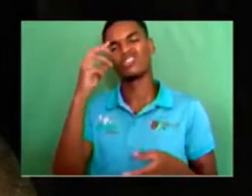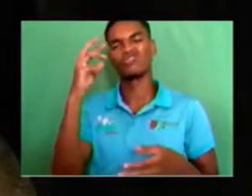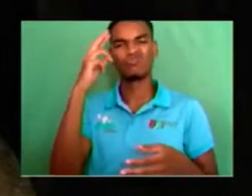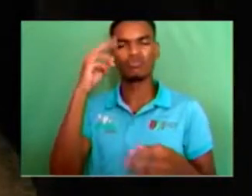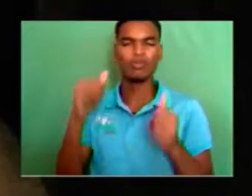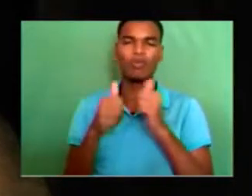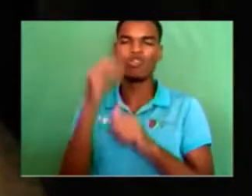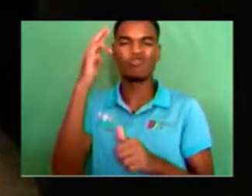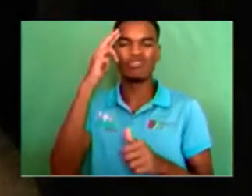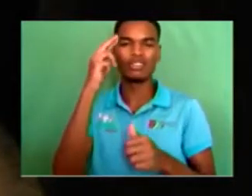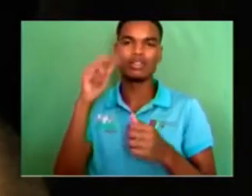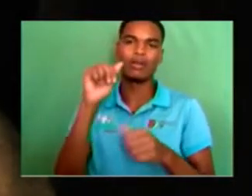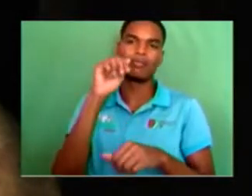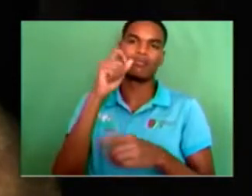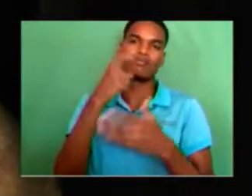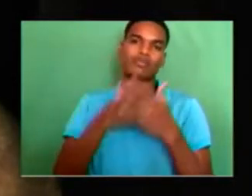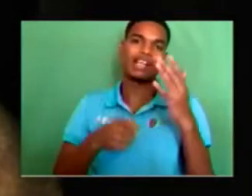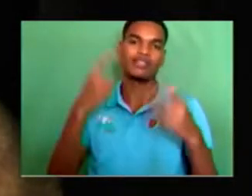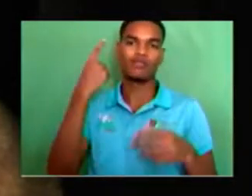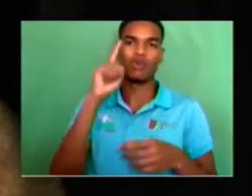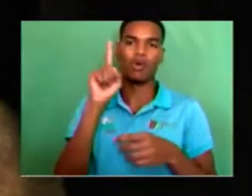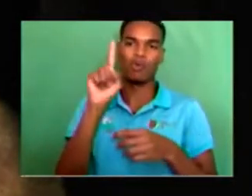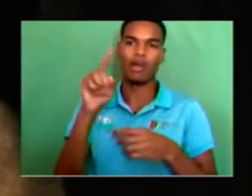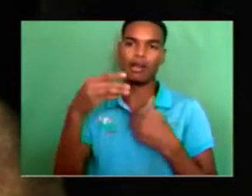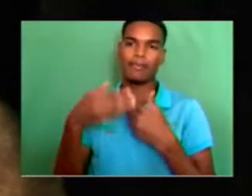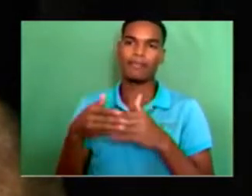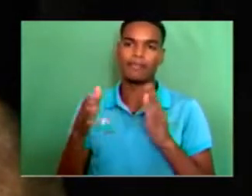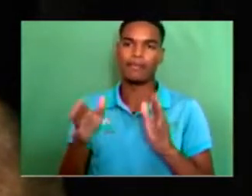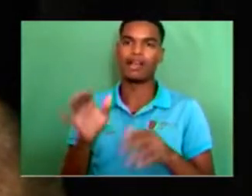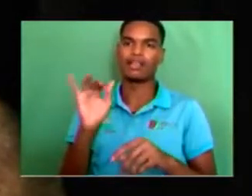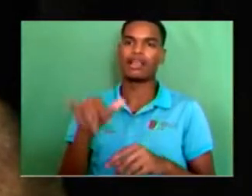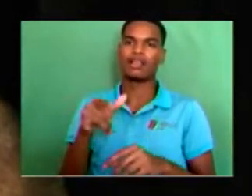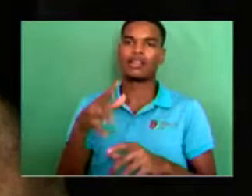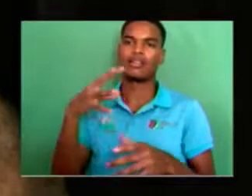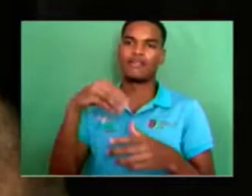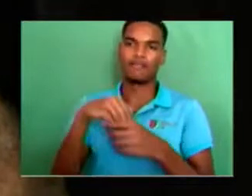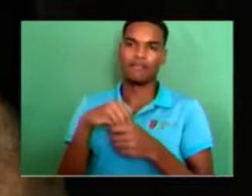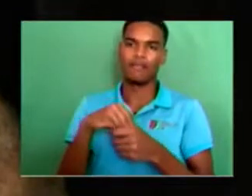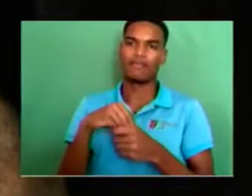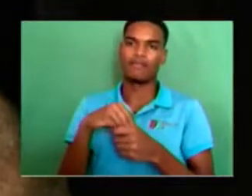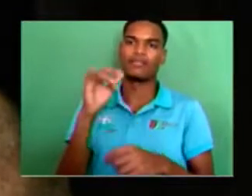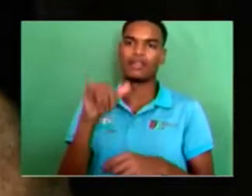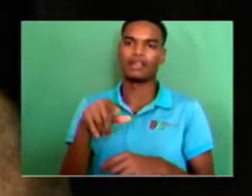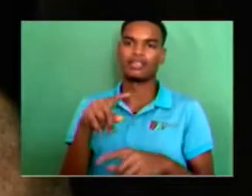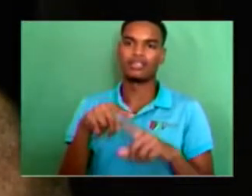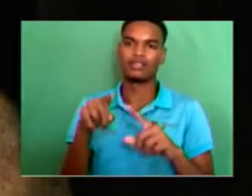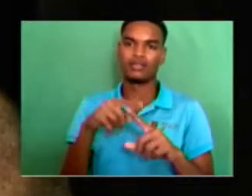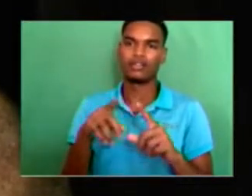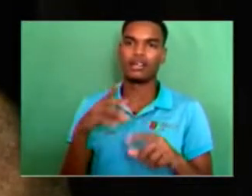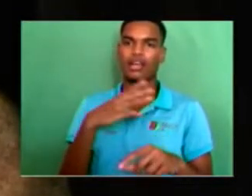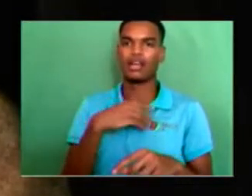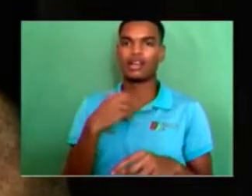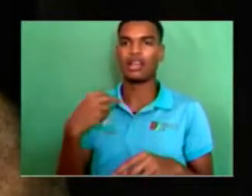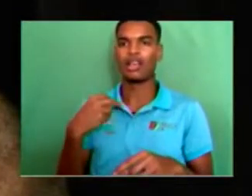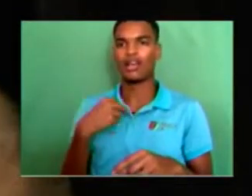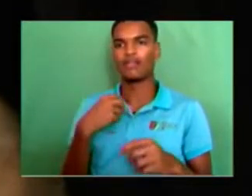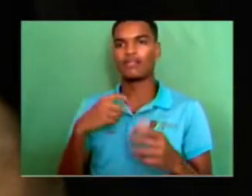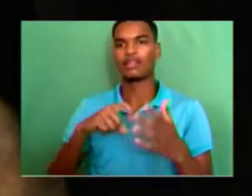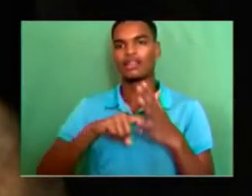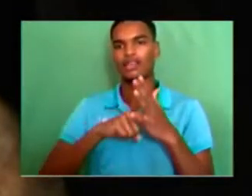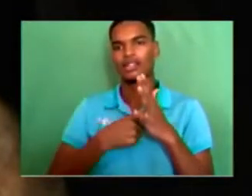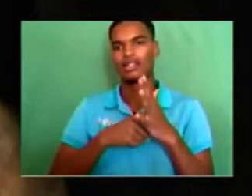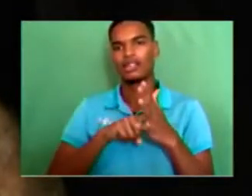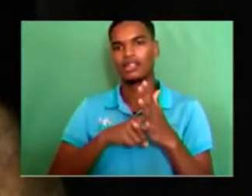set-top box that handles those features, right? And probably gives some of the other key components of ATSC 3.0